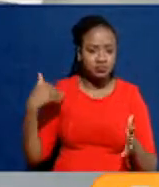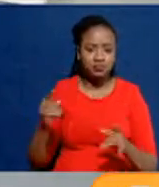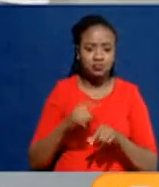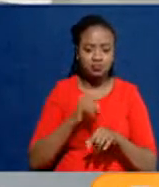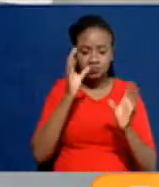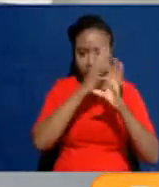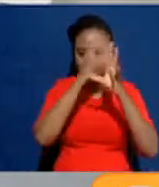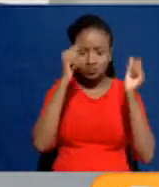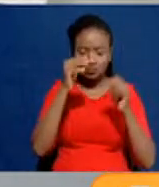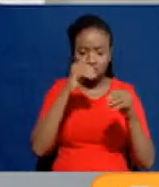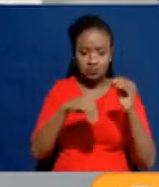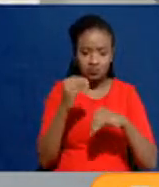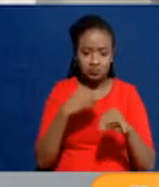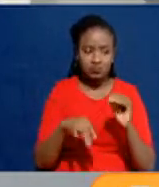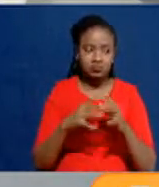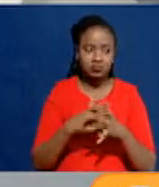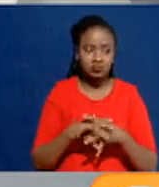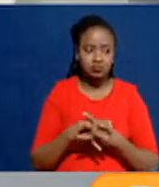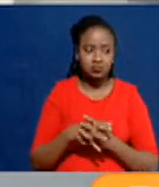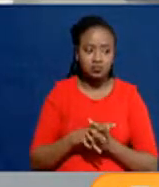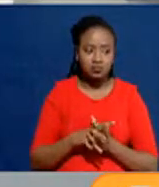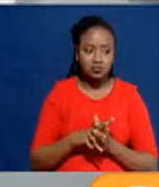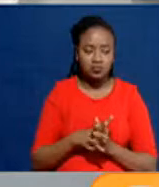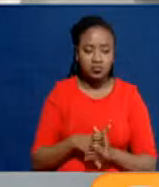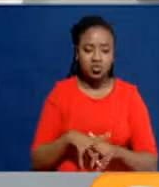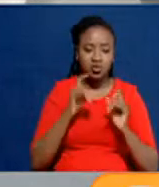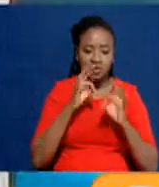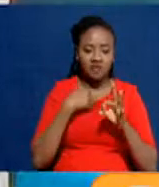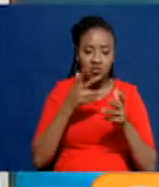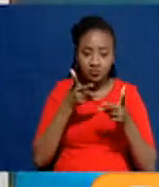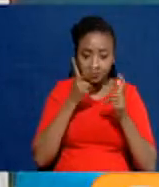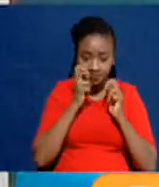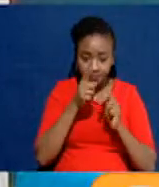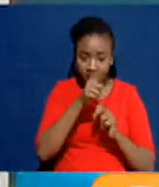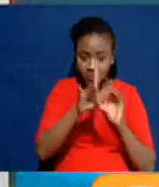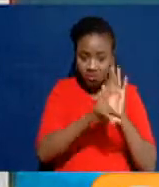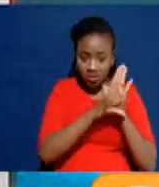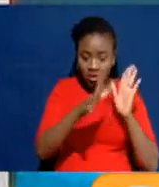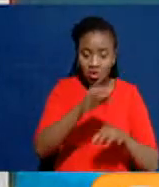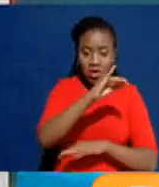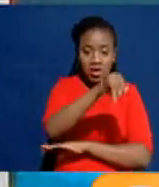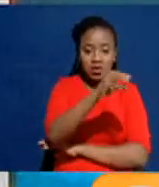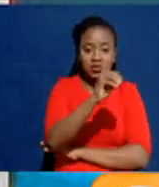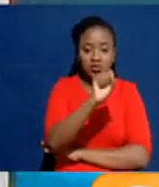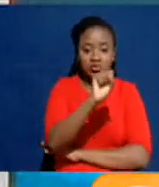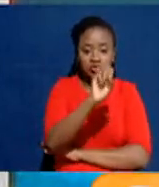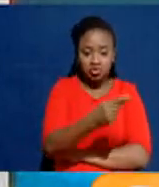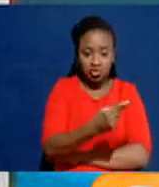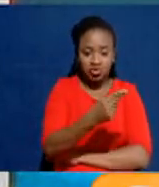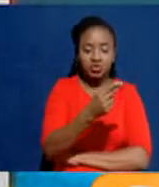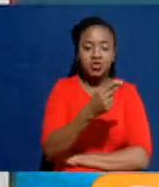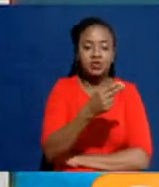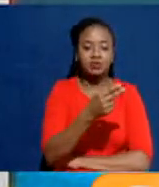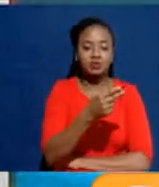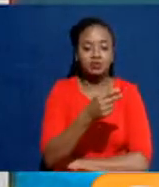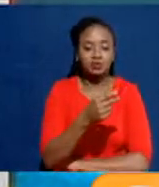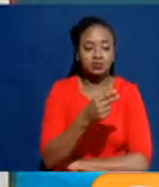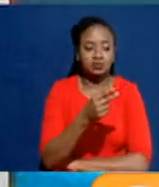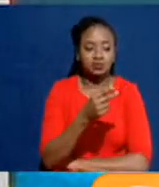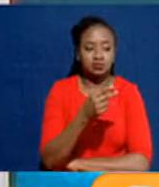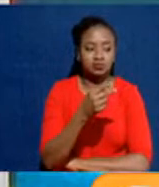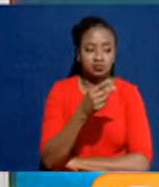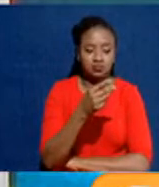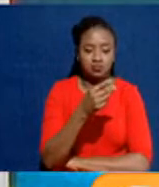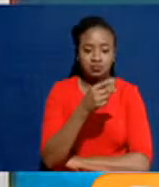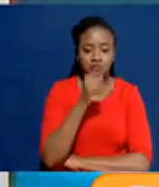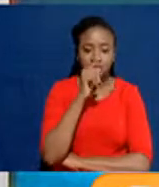election. And so if you listen to Advocate Josh Mangi with his dissenting opinion, if I'm allowed to